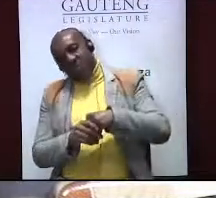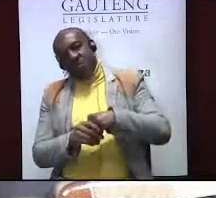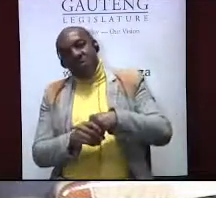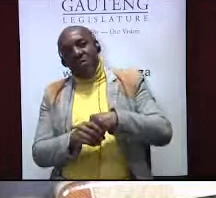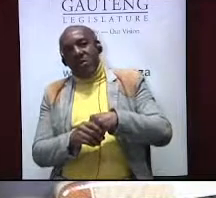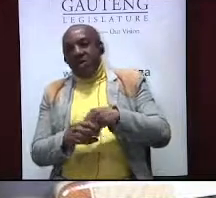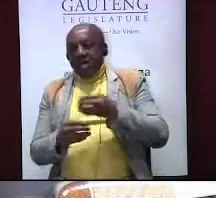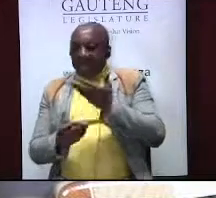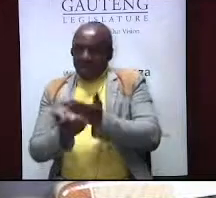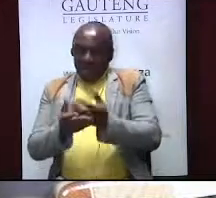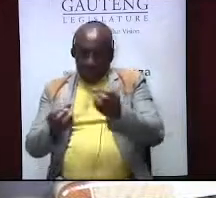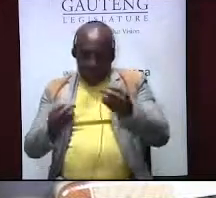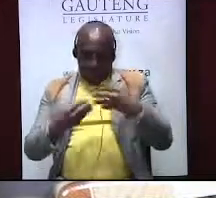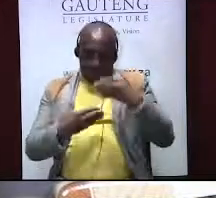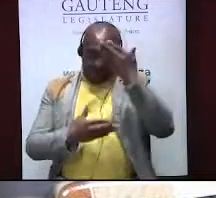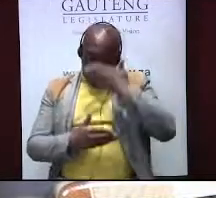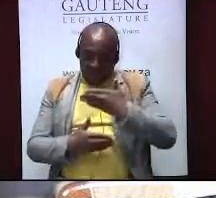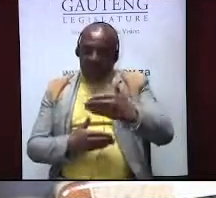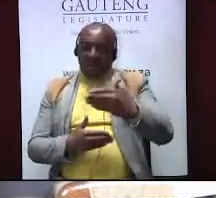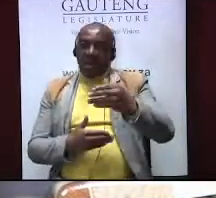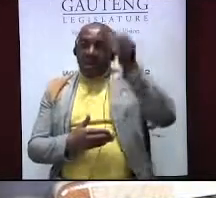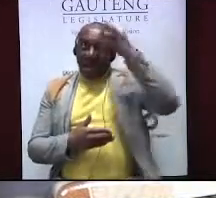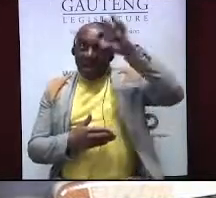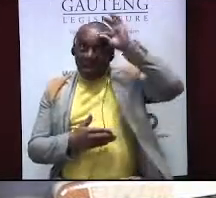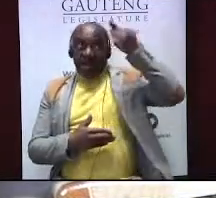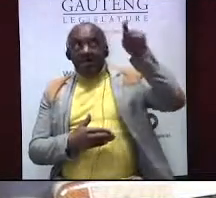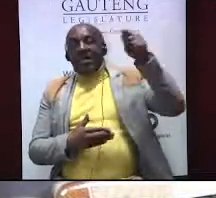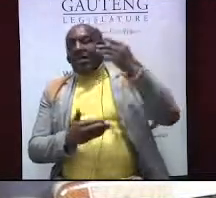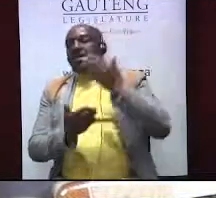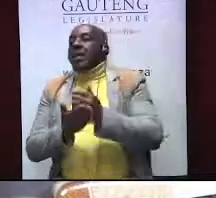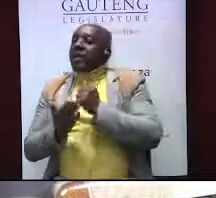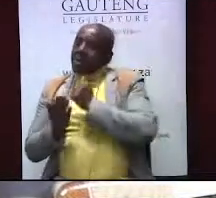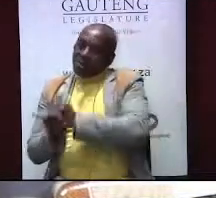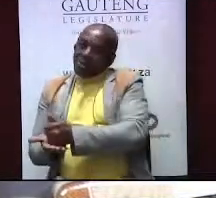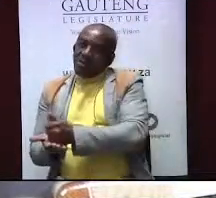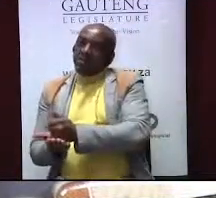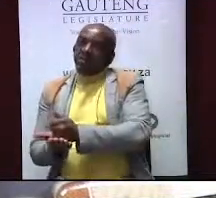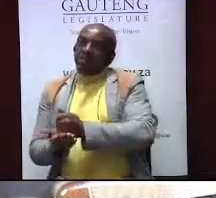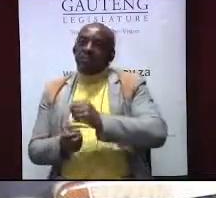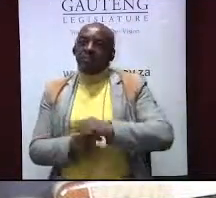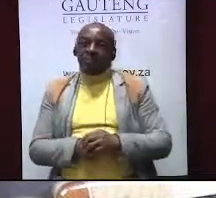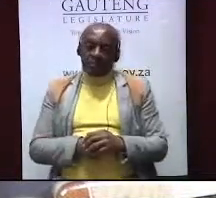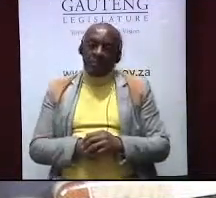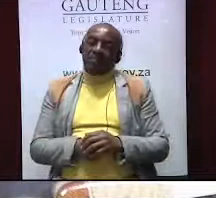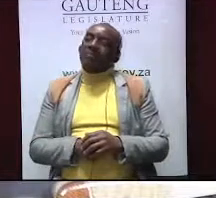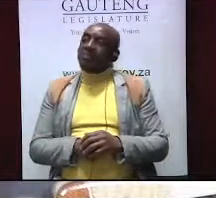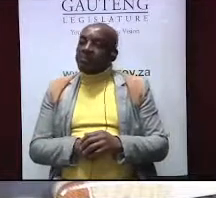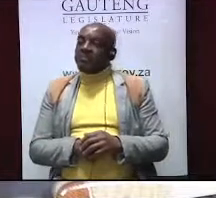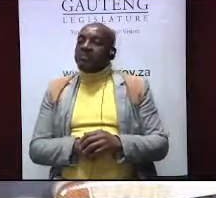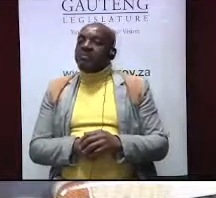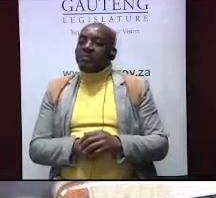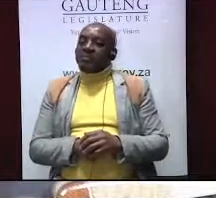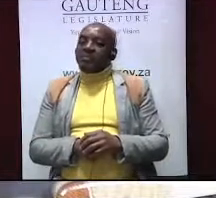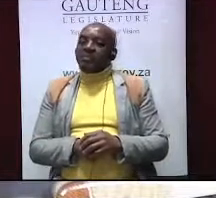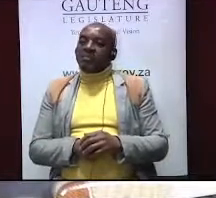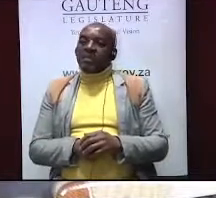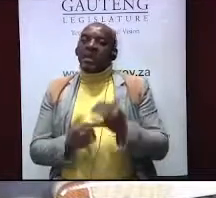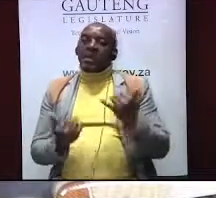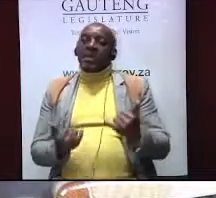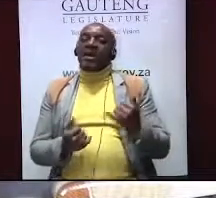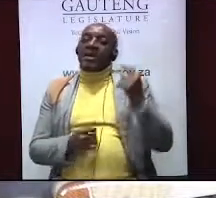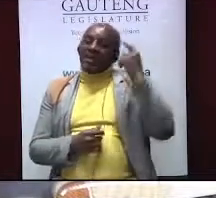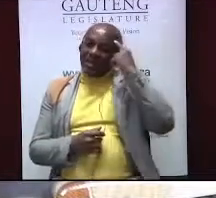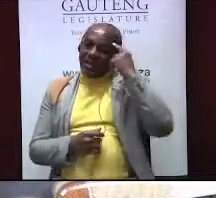fore. Then you can get the support of government because it must come from you as well. So I think